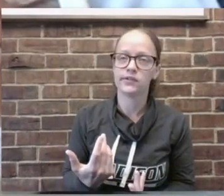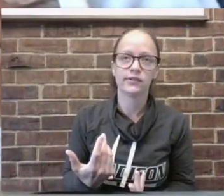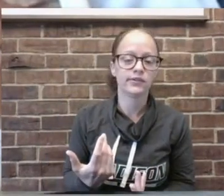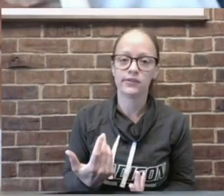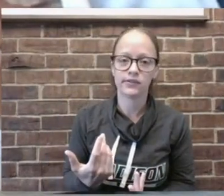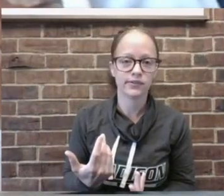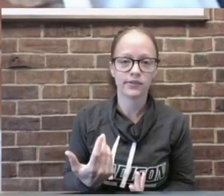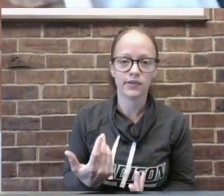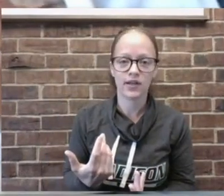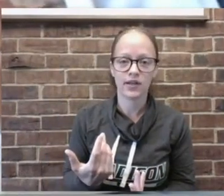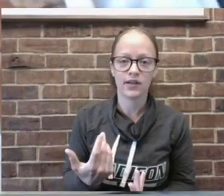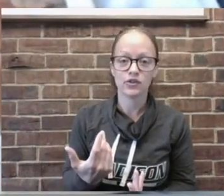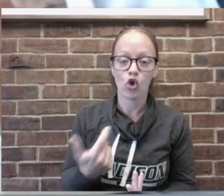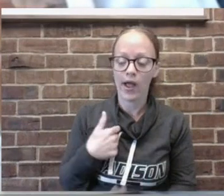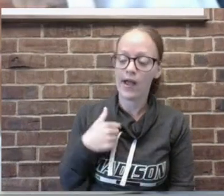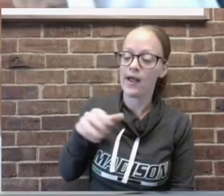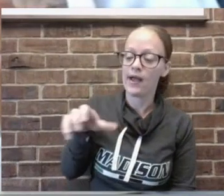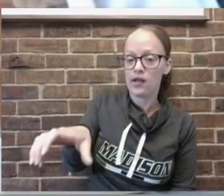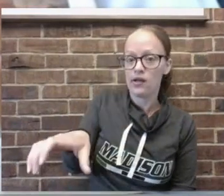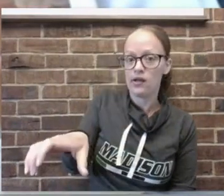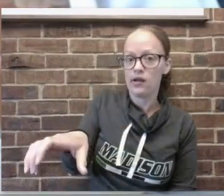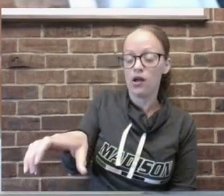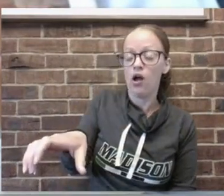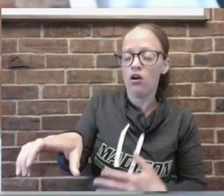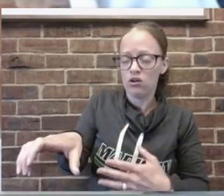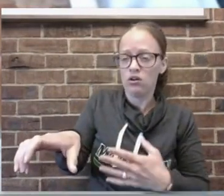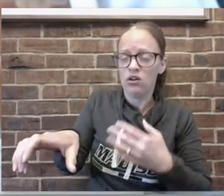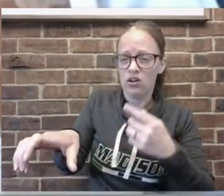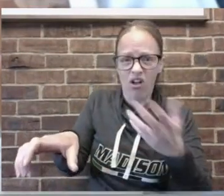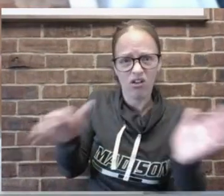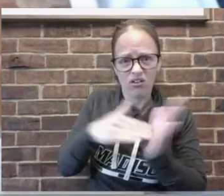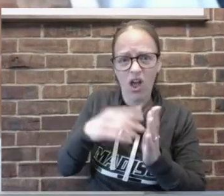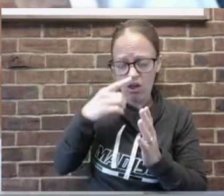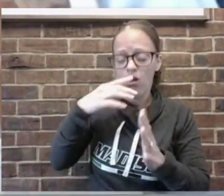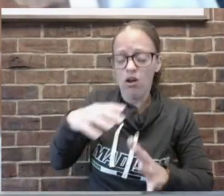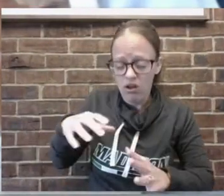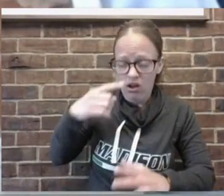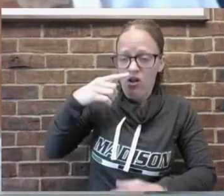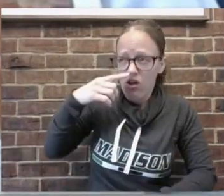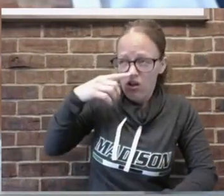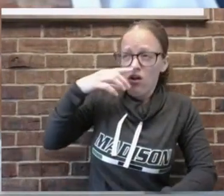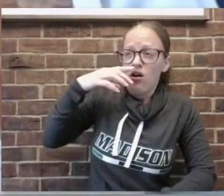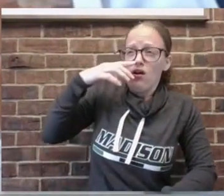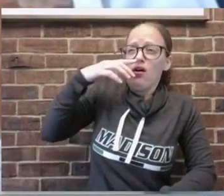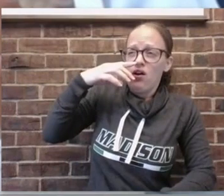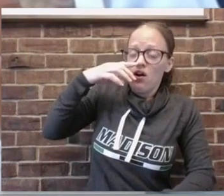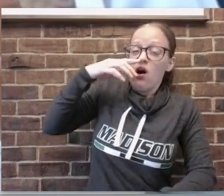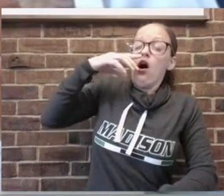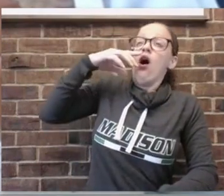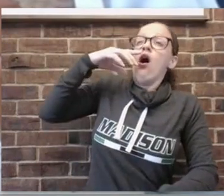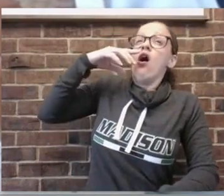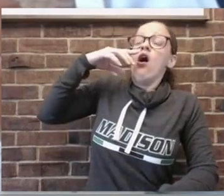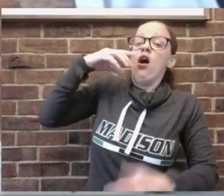grabbed the doorknob when I felt another sneeze coming on I hugged and I snuffed and I